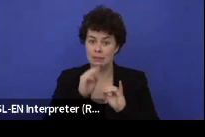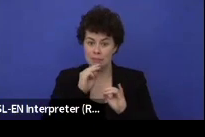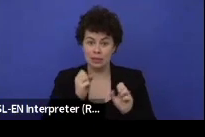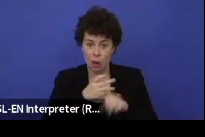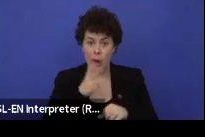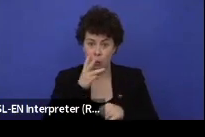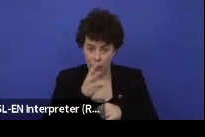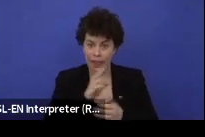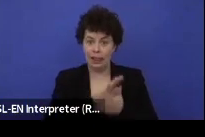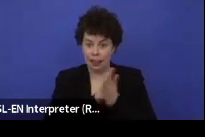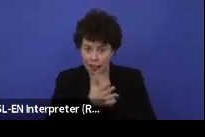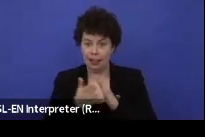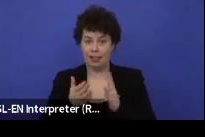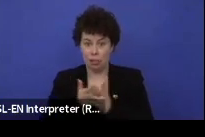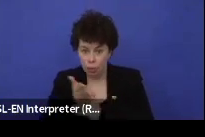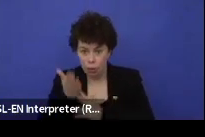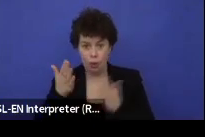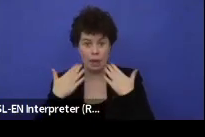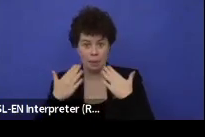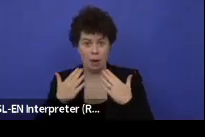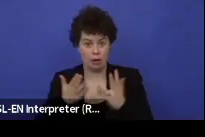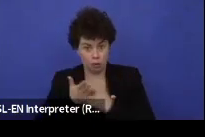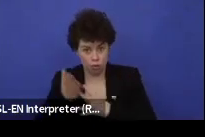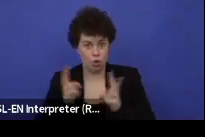menopause while they're working.